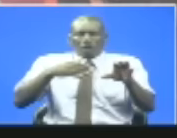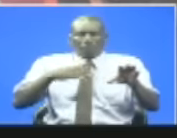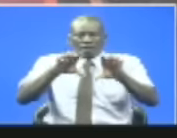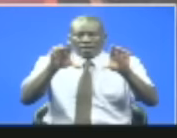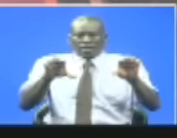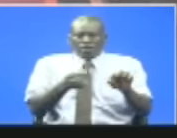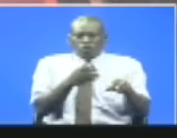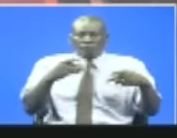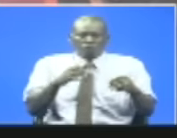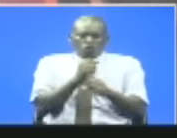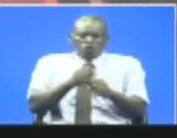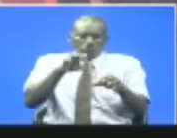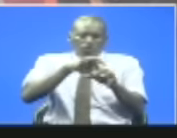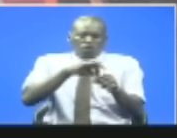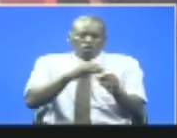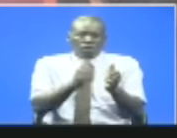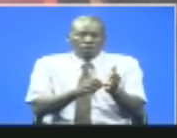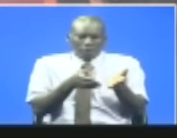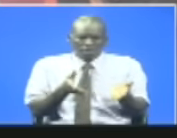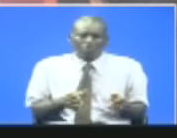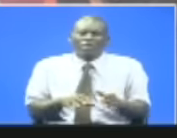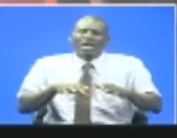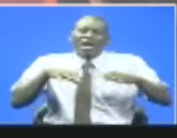voting. But the problem is how